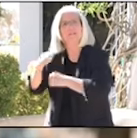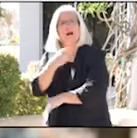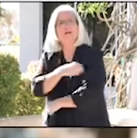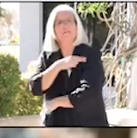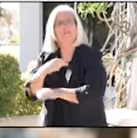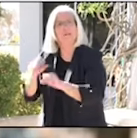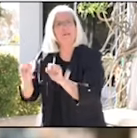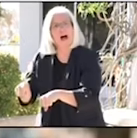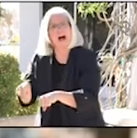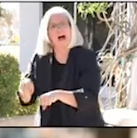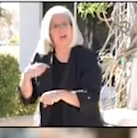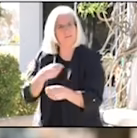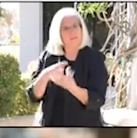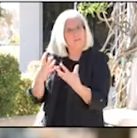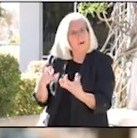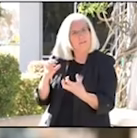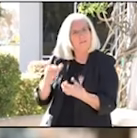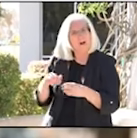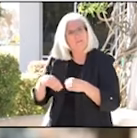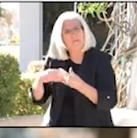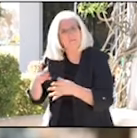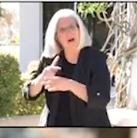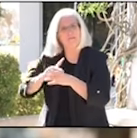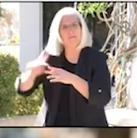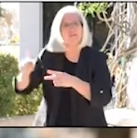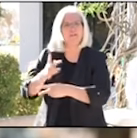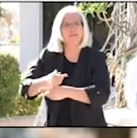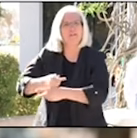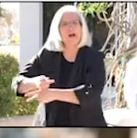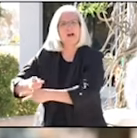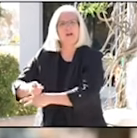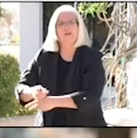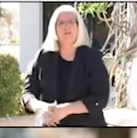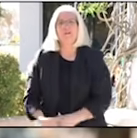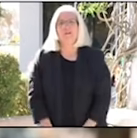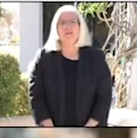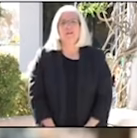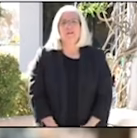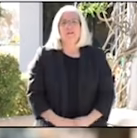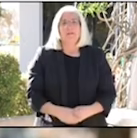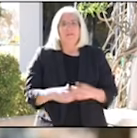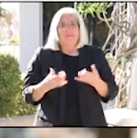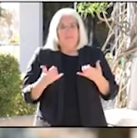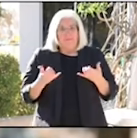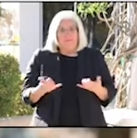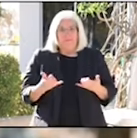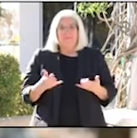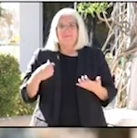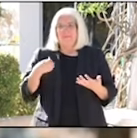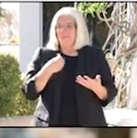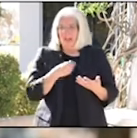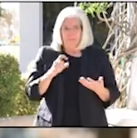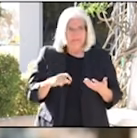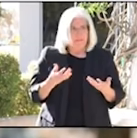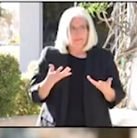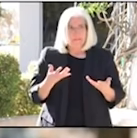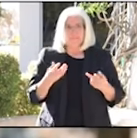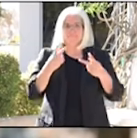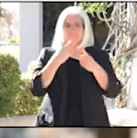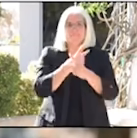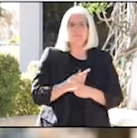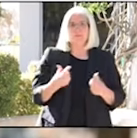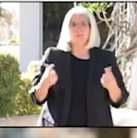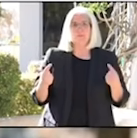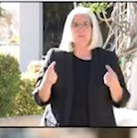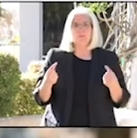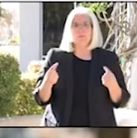And so today we are between an extreme rock and a hard place. Of course, we will be continuing